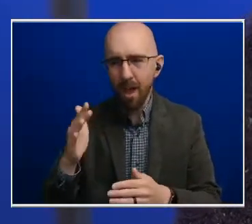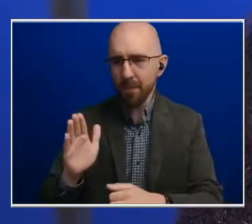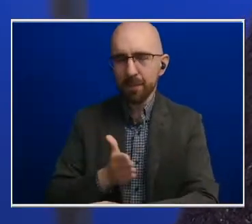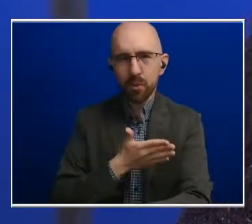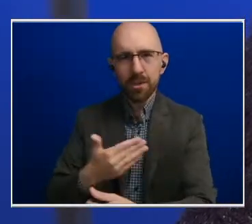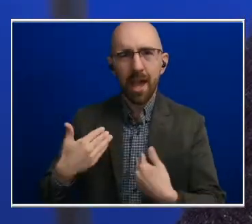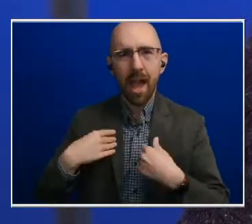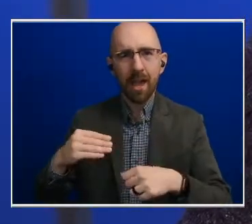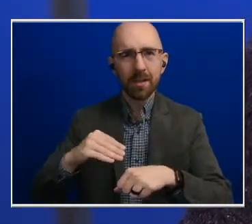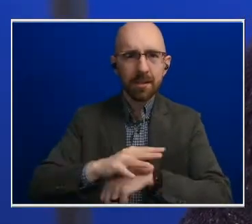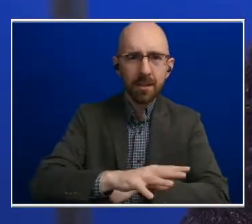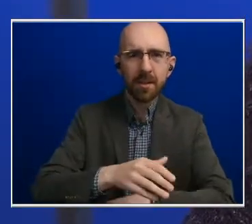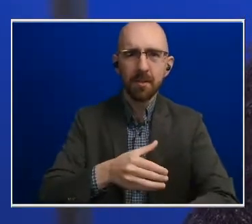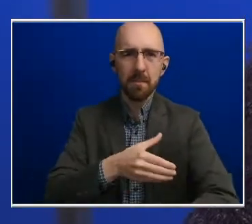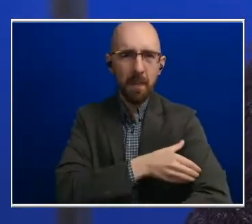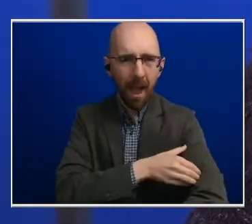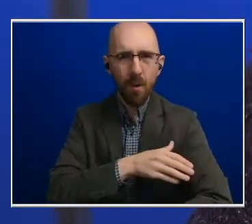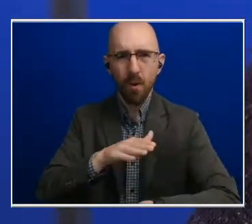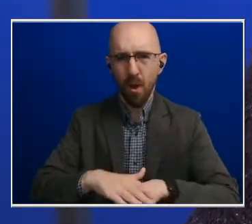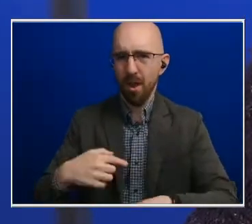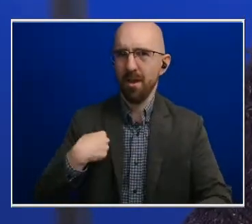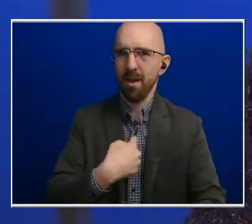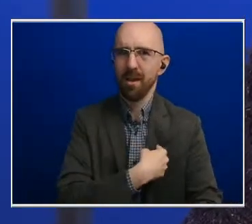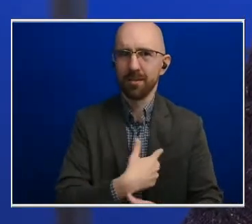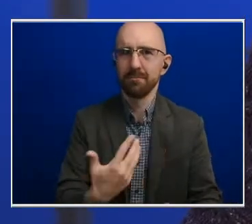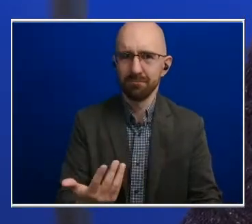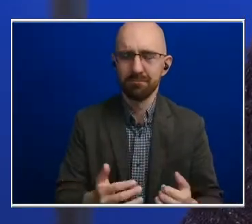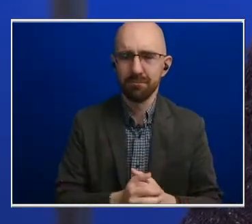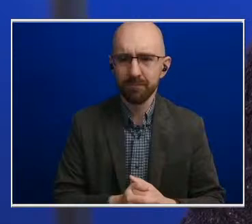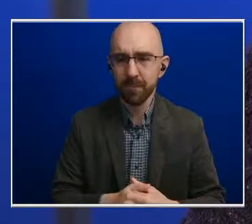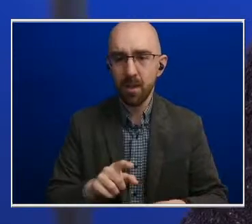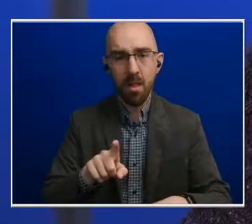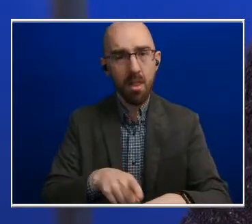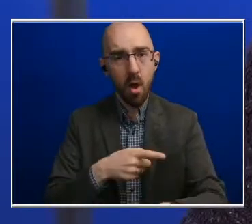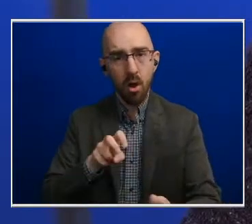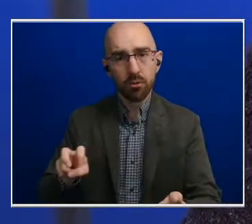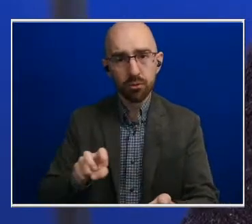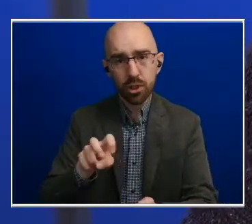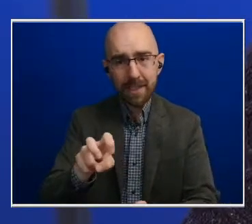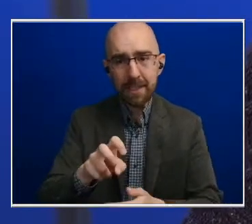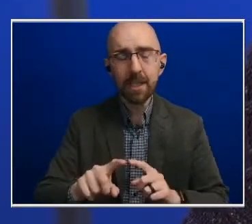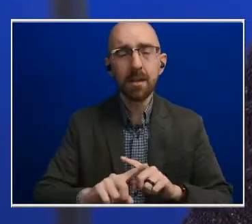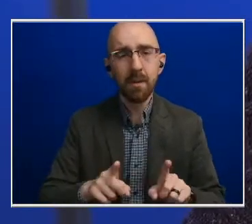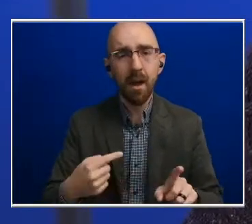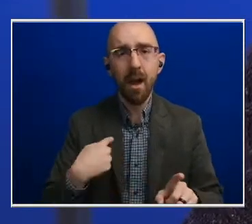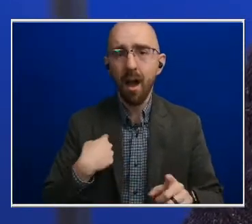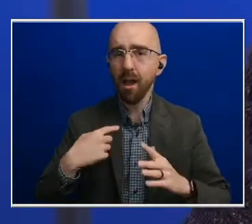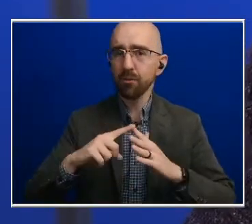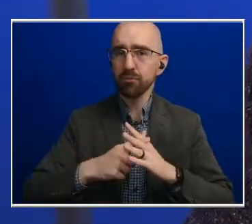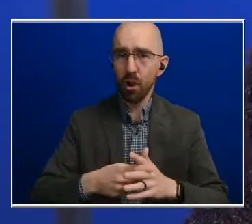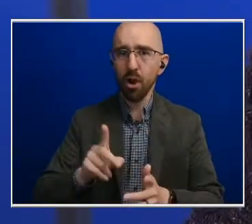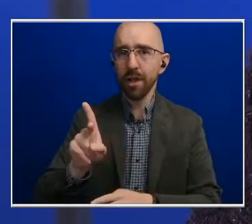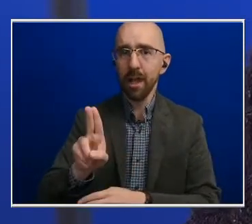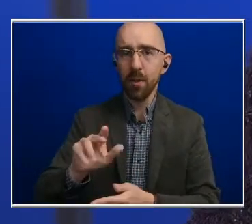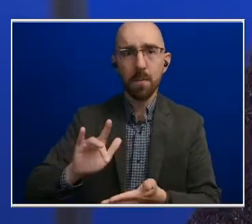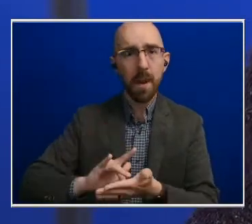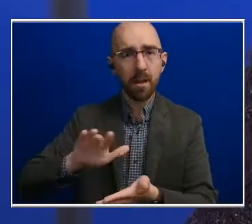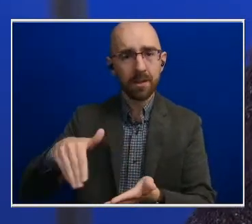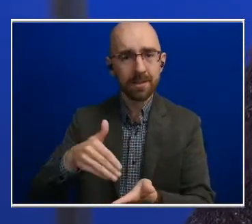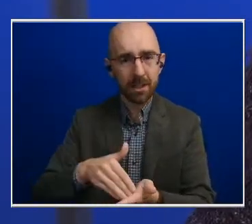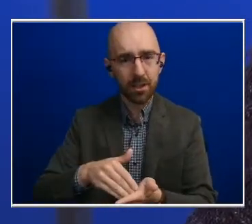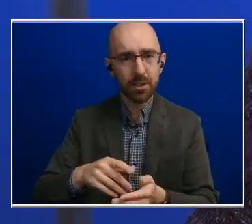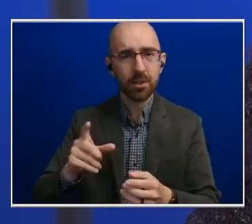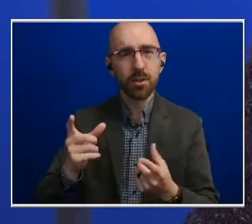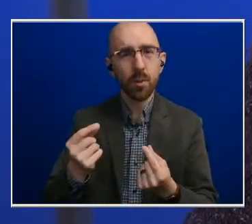power over us. And it was a long journey, but I started at KU Medical Center doing brain